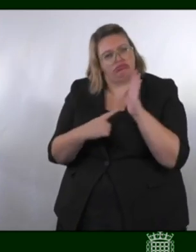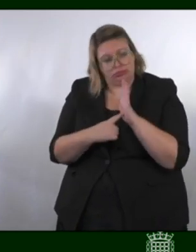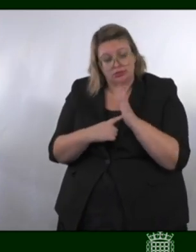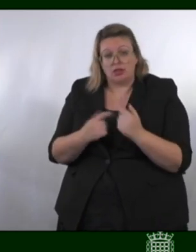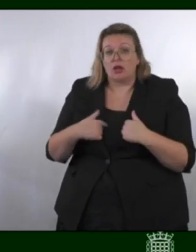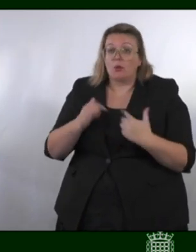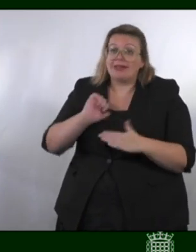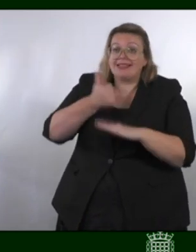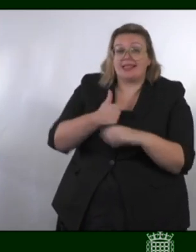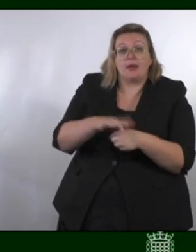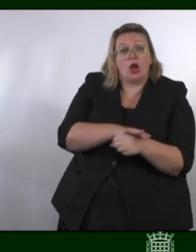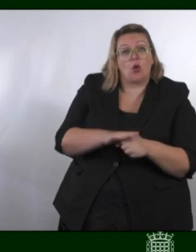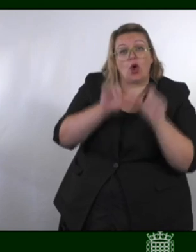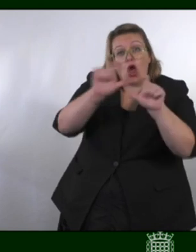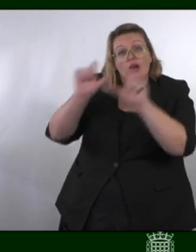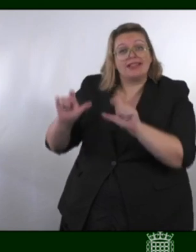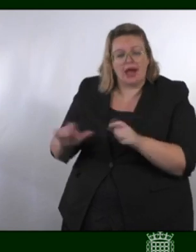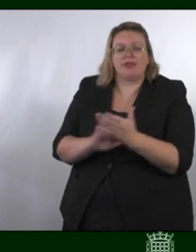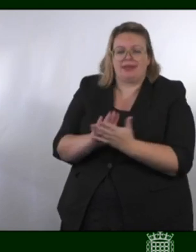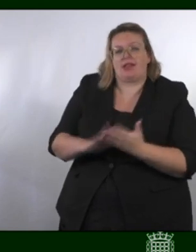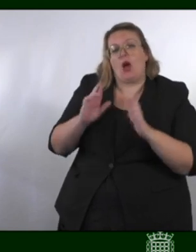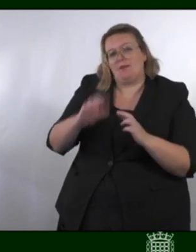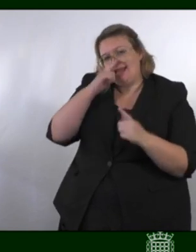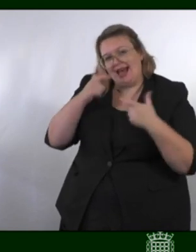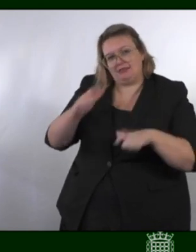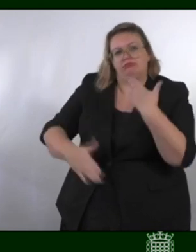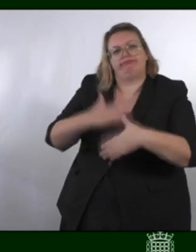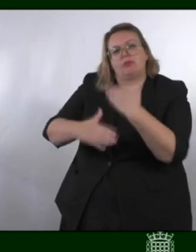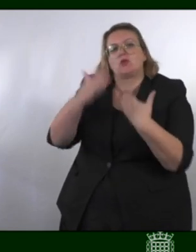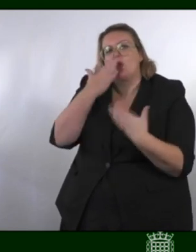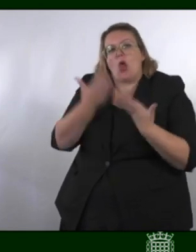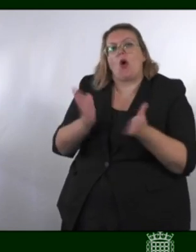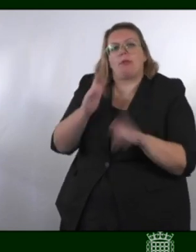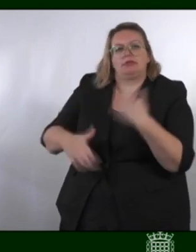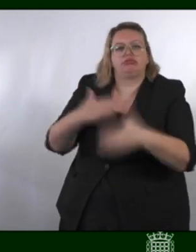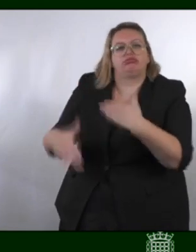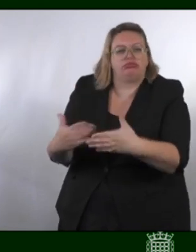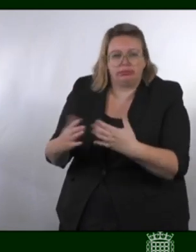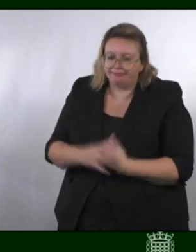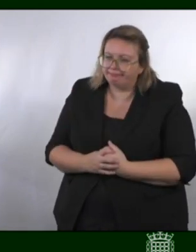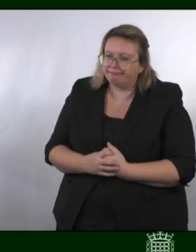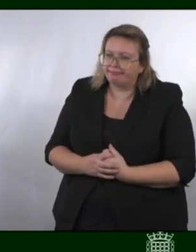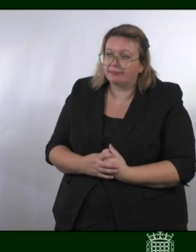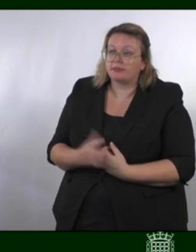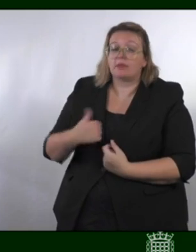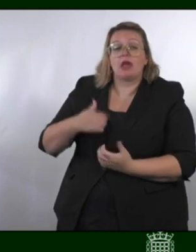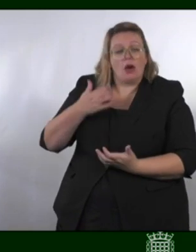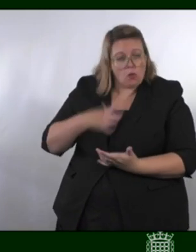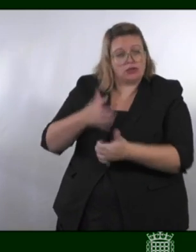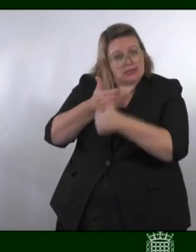being proposed. I don't want to go down that route. And what I want to do is to make sure that we continue to